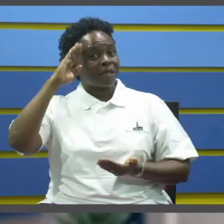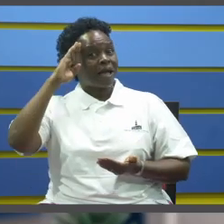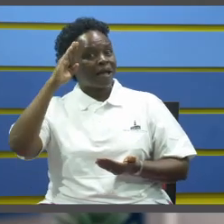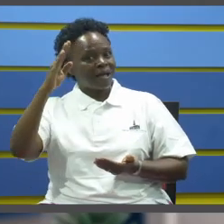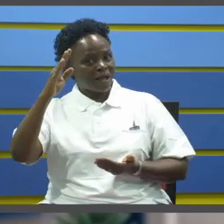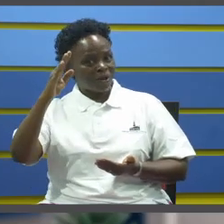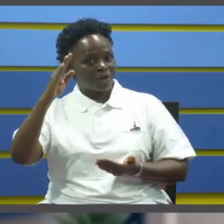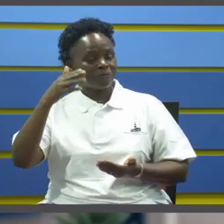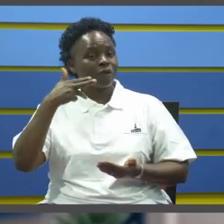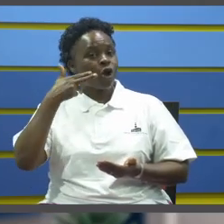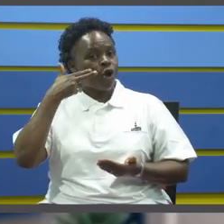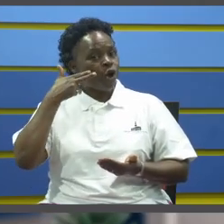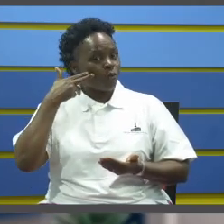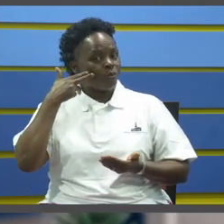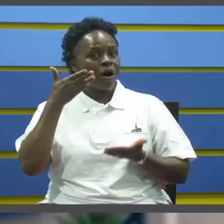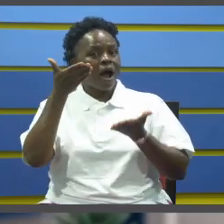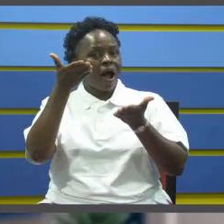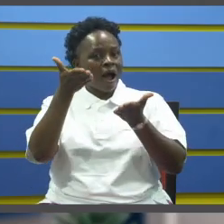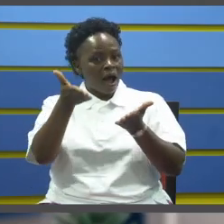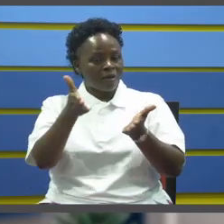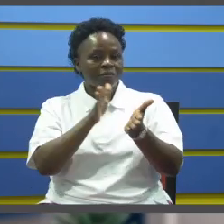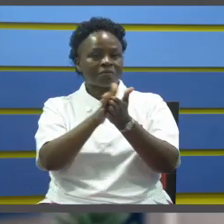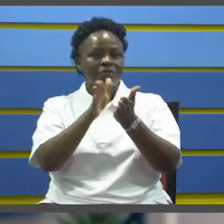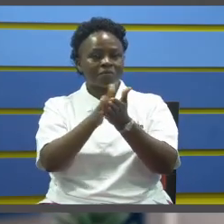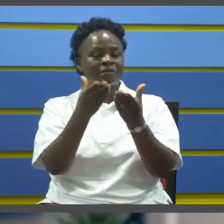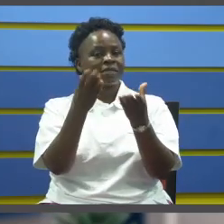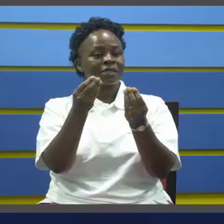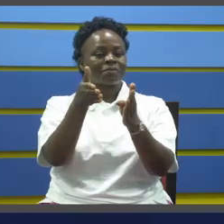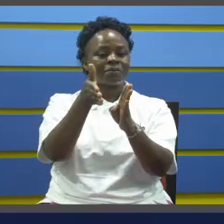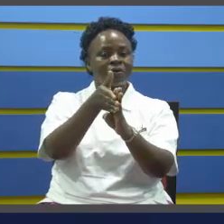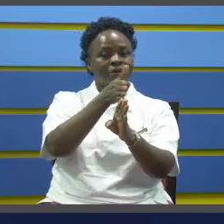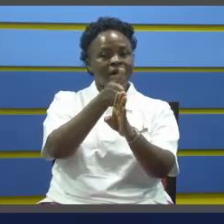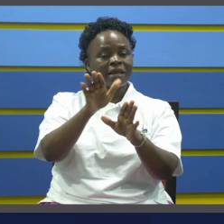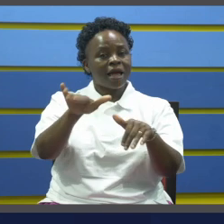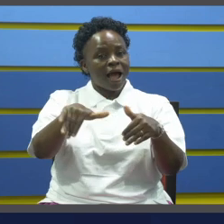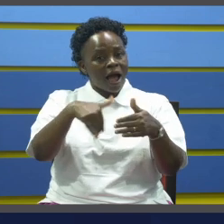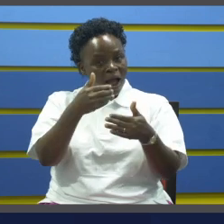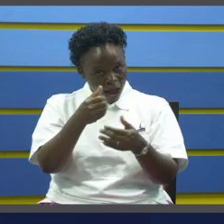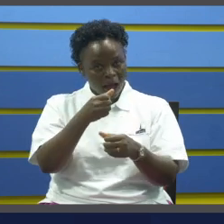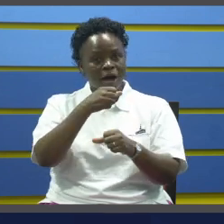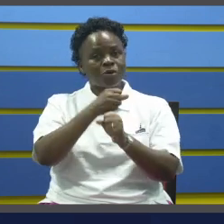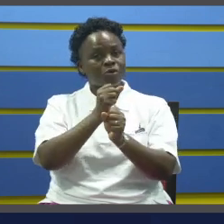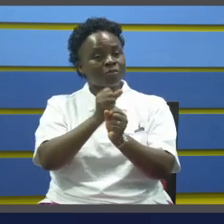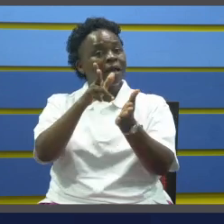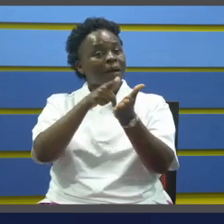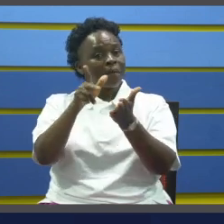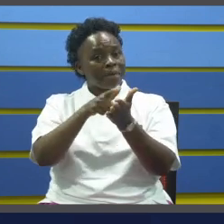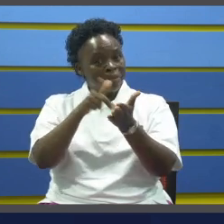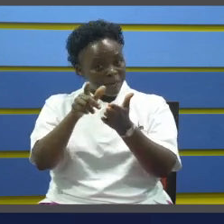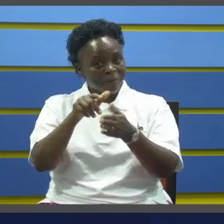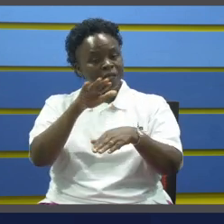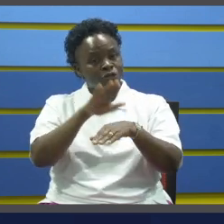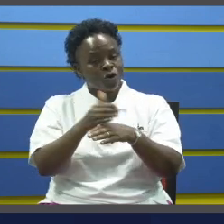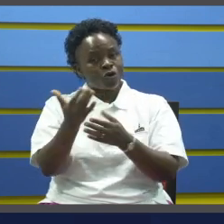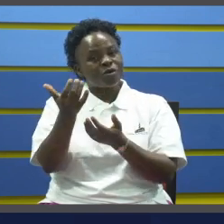Hello, I'm Hope Akasiko and I'm here to take you through a simple guide on how to make a presumptive tax payment using